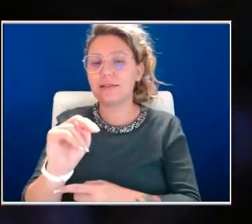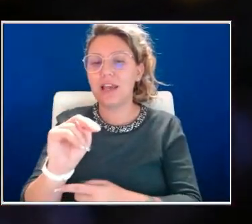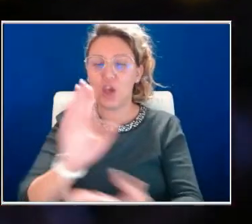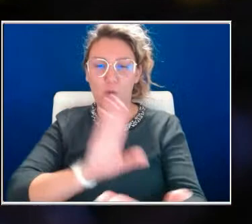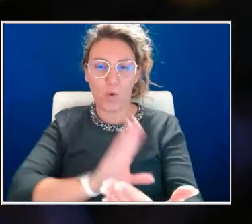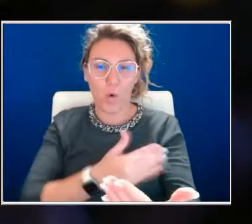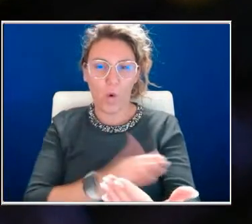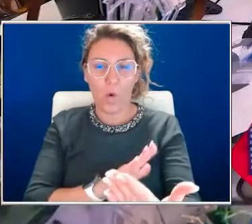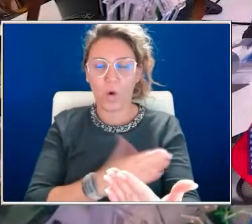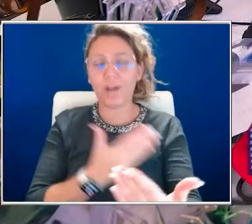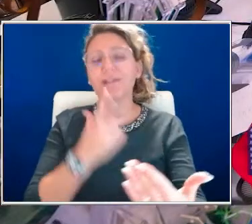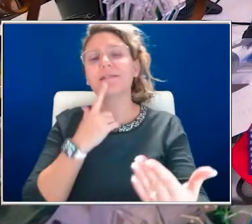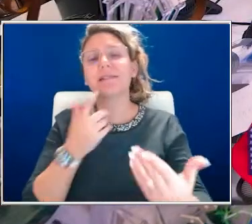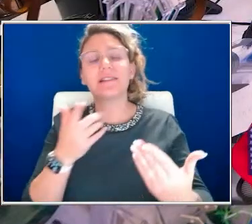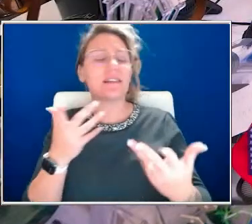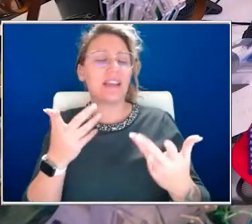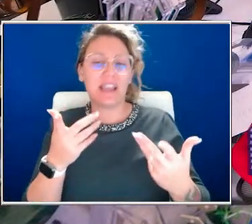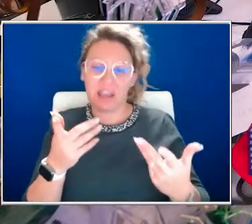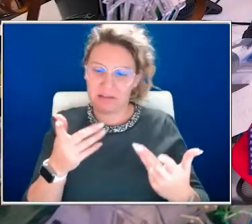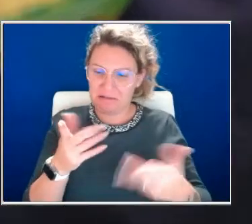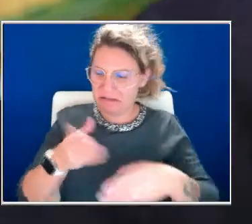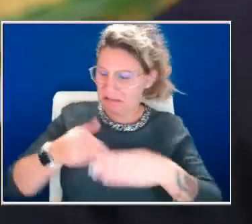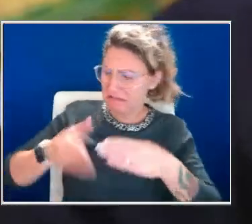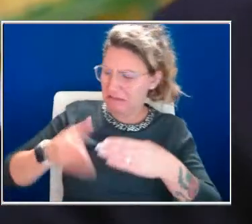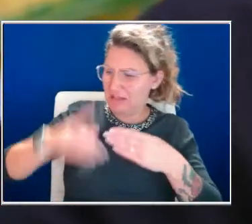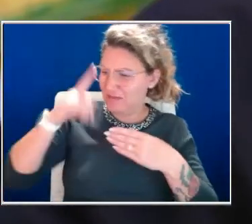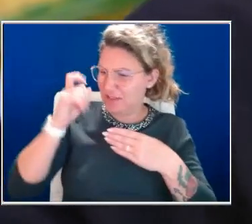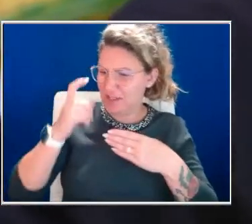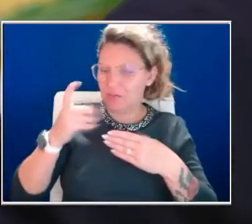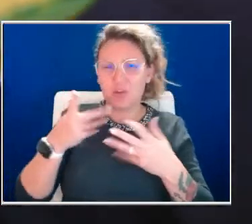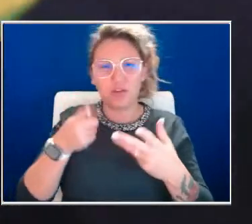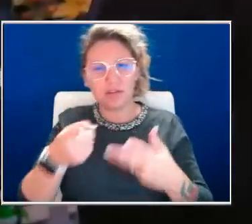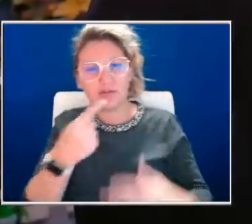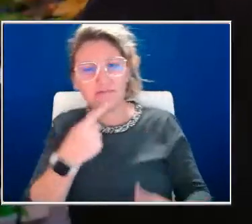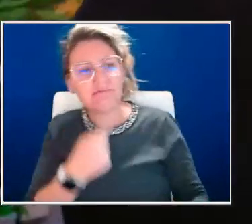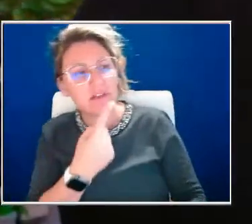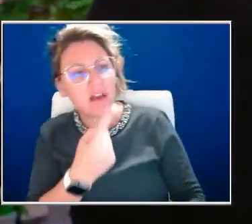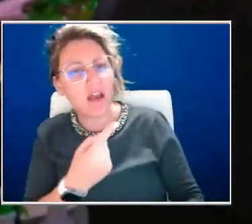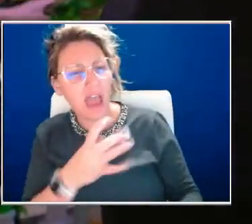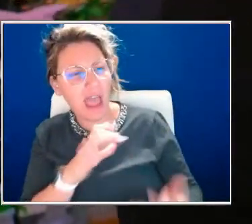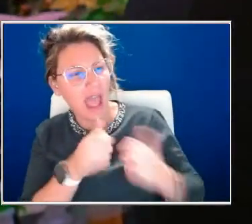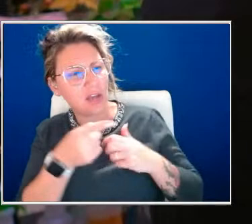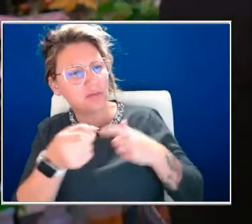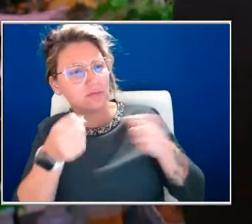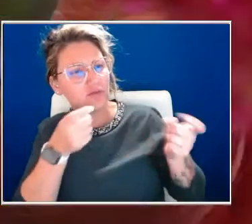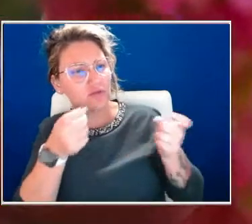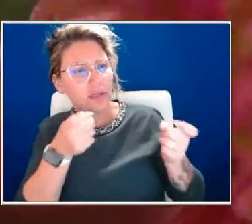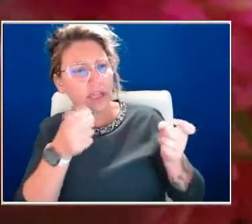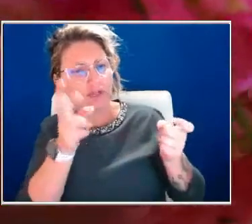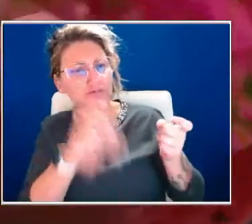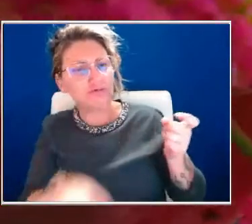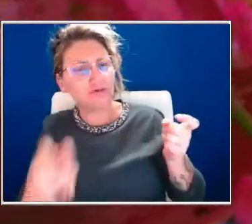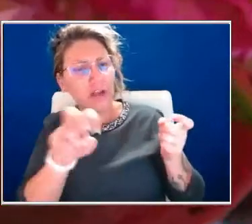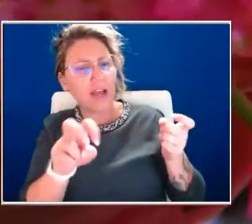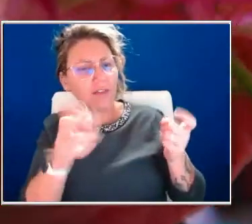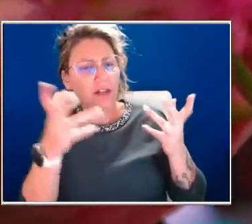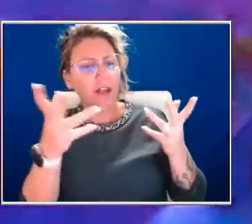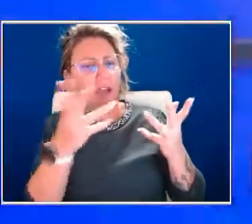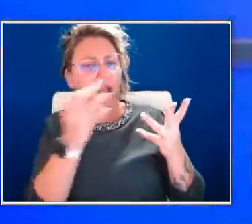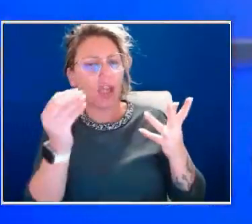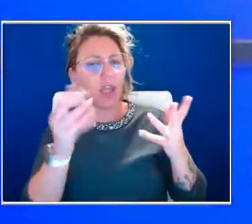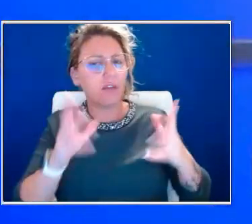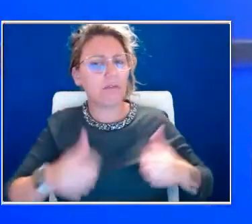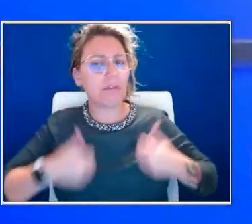of the summer and the end of the conversation, he says to me, how are you going to handle traveling and living in motels